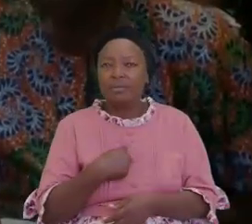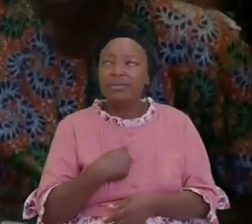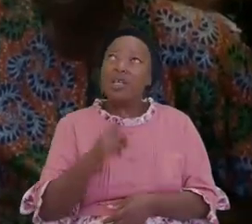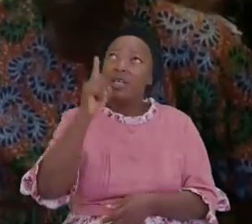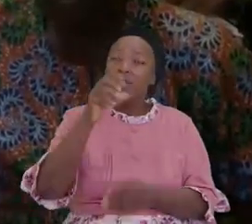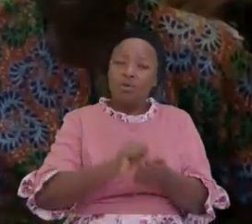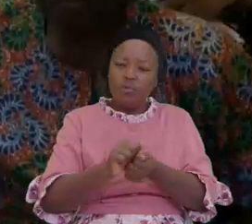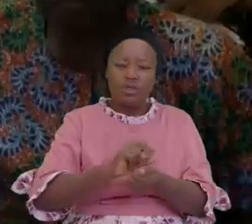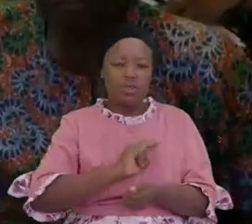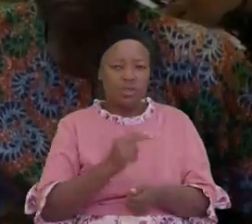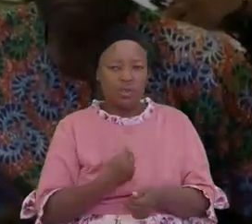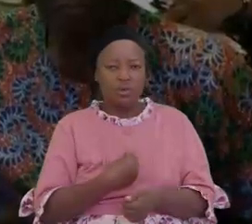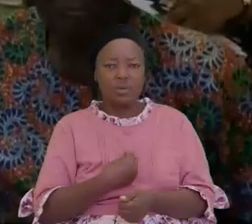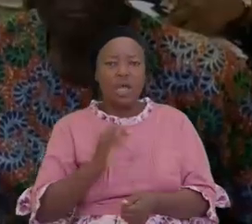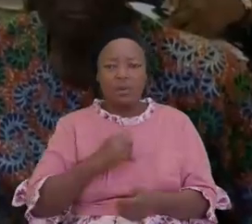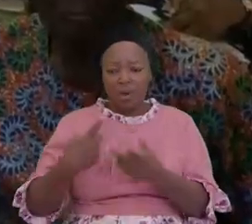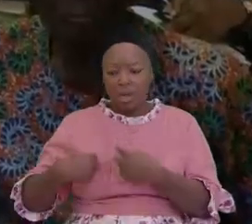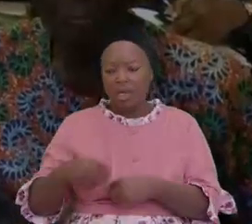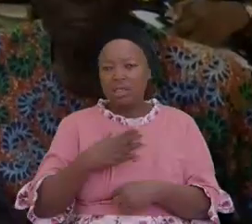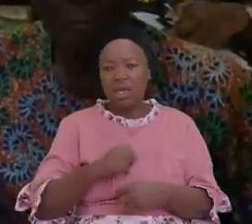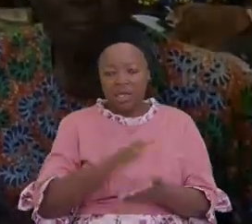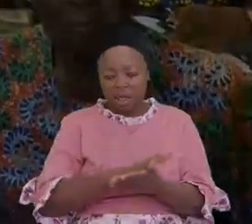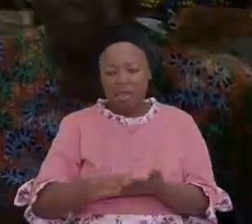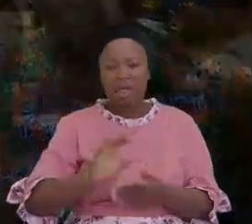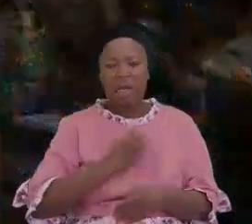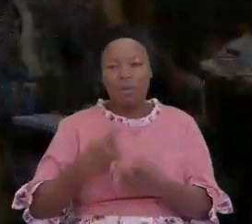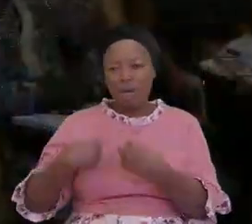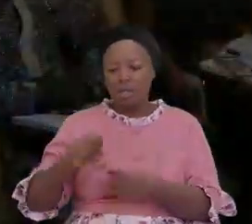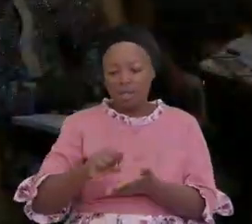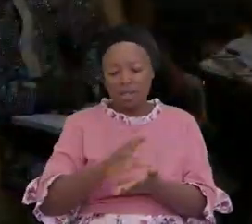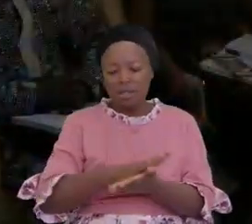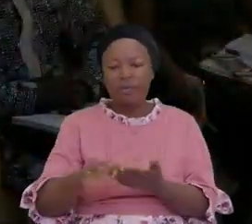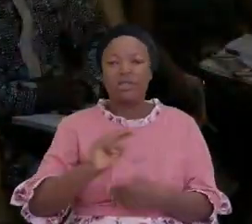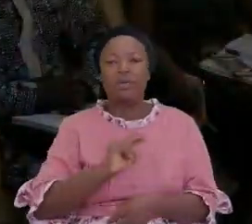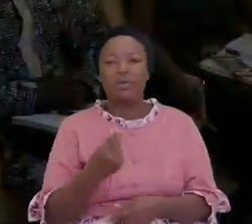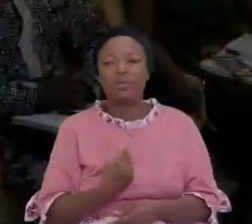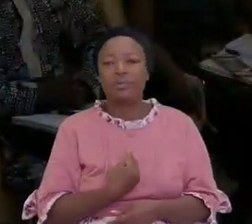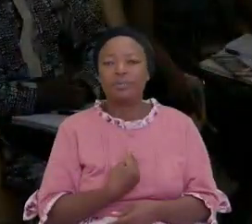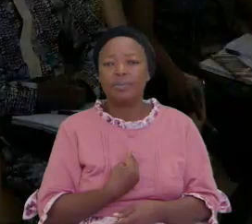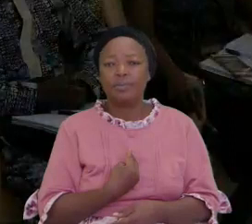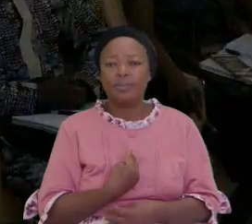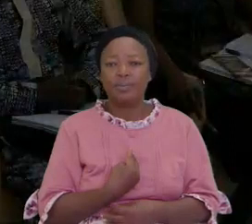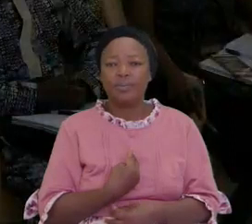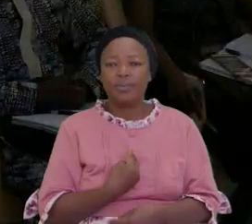us, our hearts, and he cleanses our hearts. He sanctifies us.